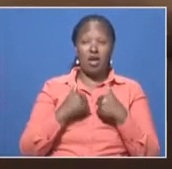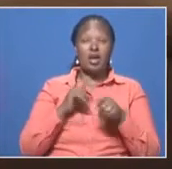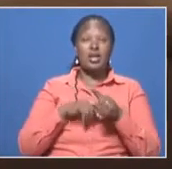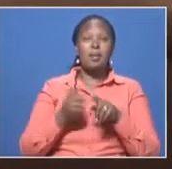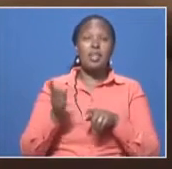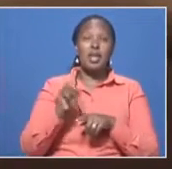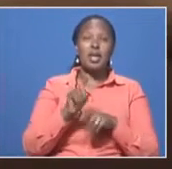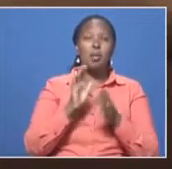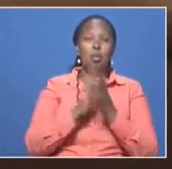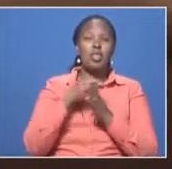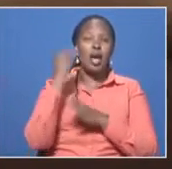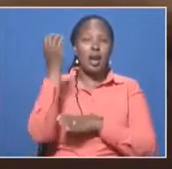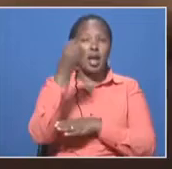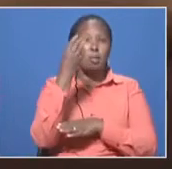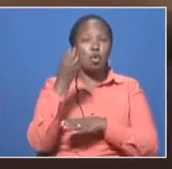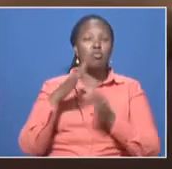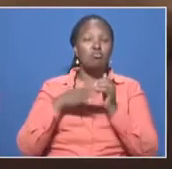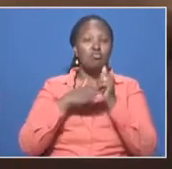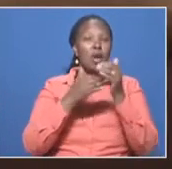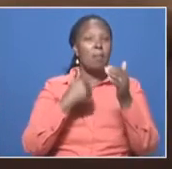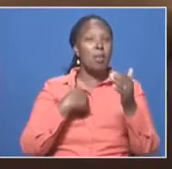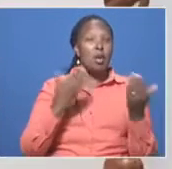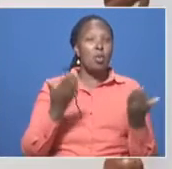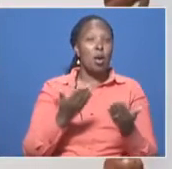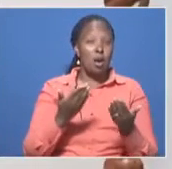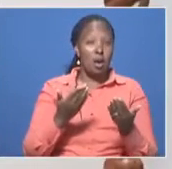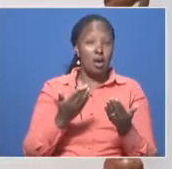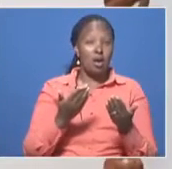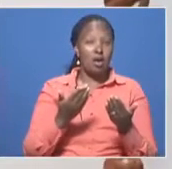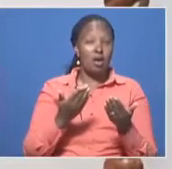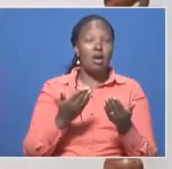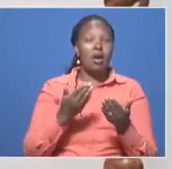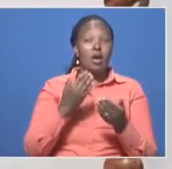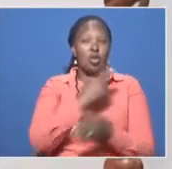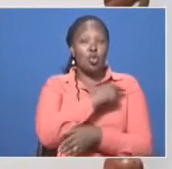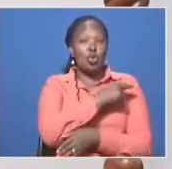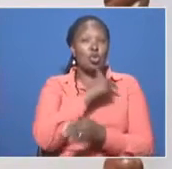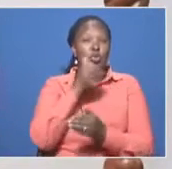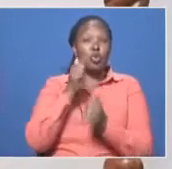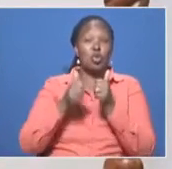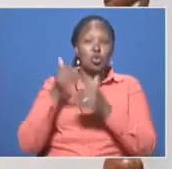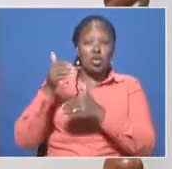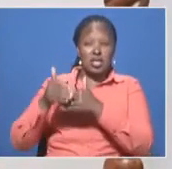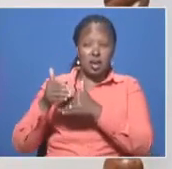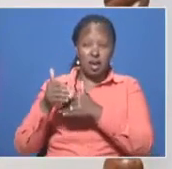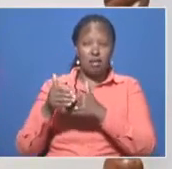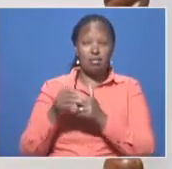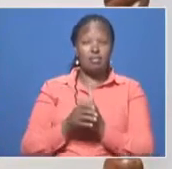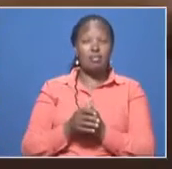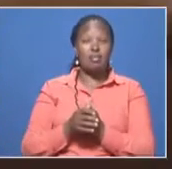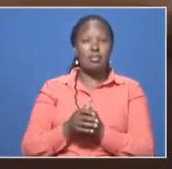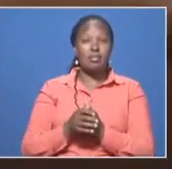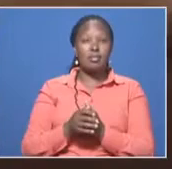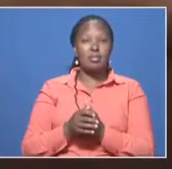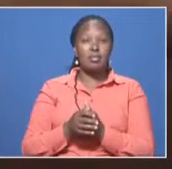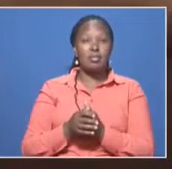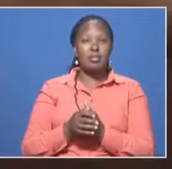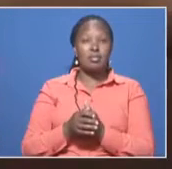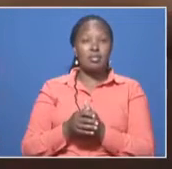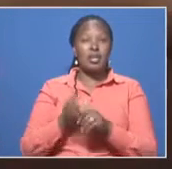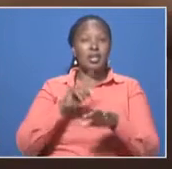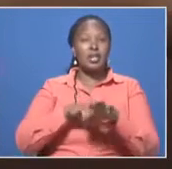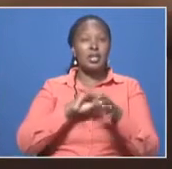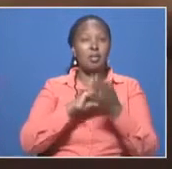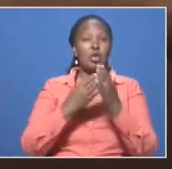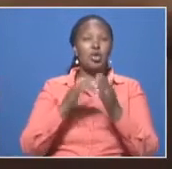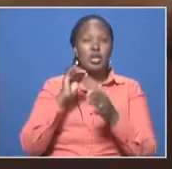came with an ambulance, they took me to the clinic that was nearby. And when the doctor at the